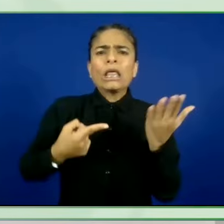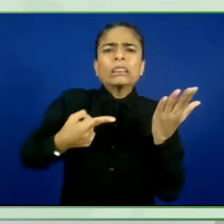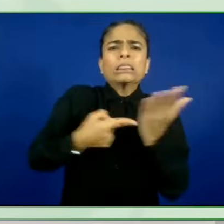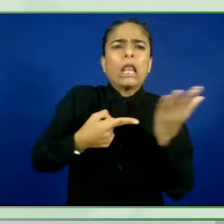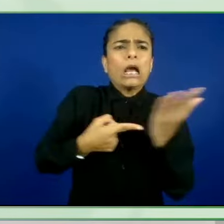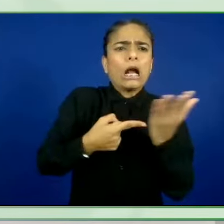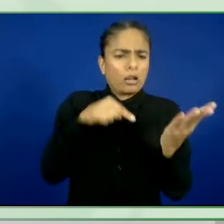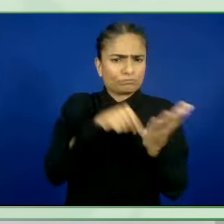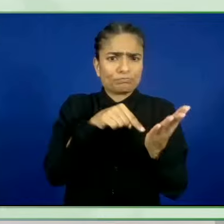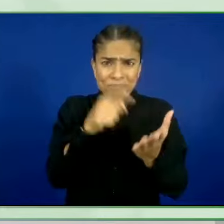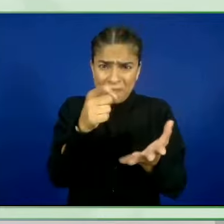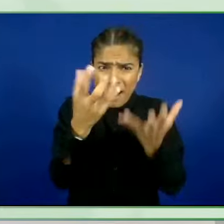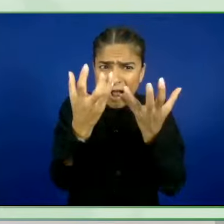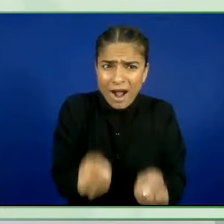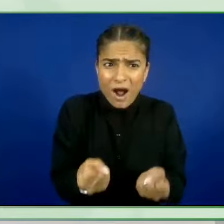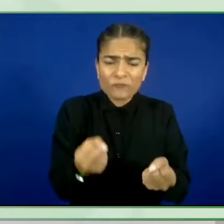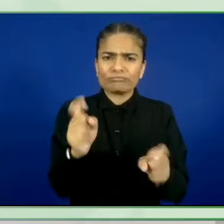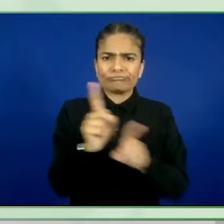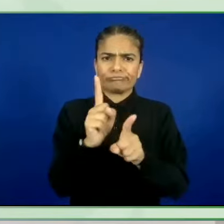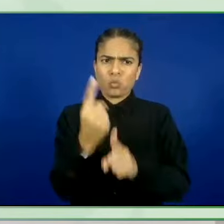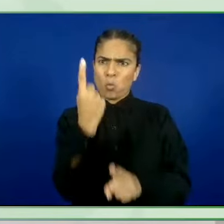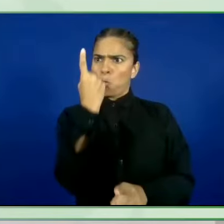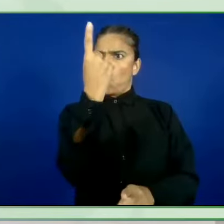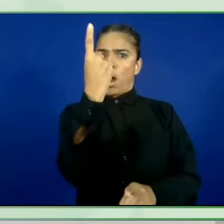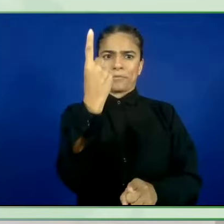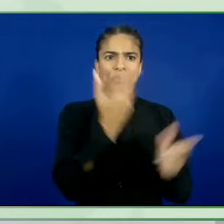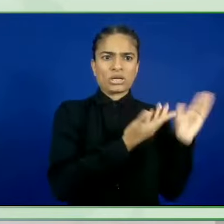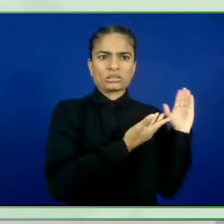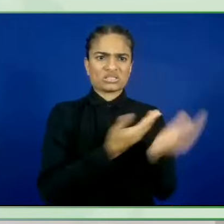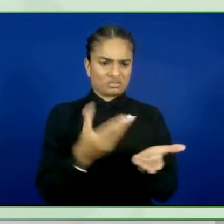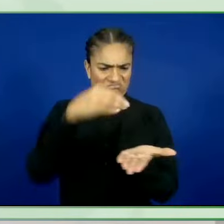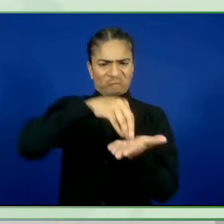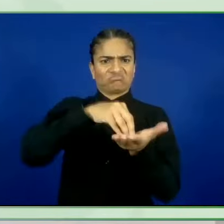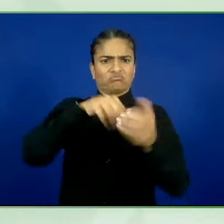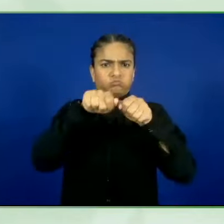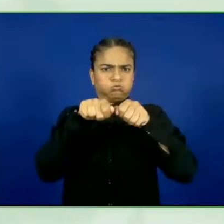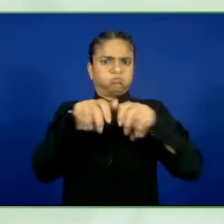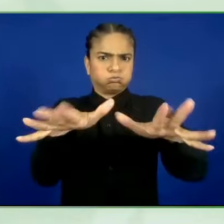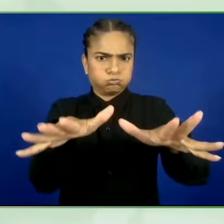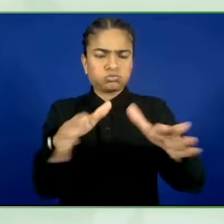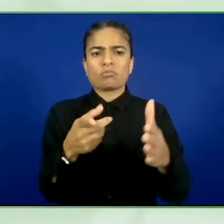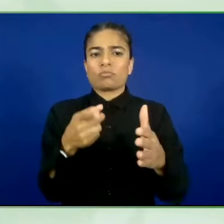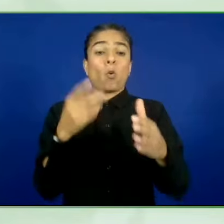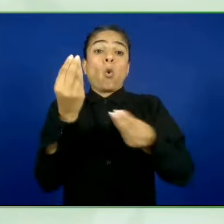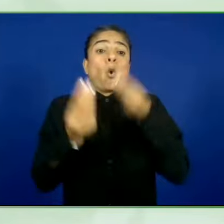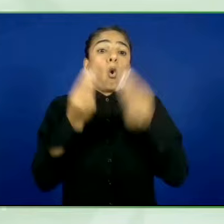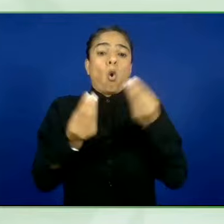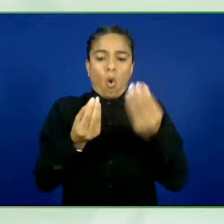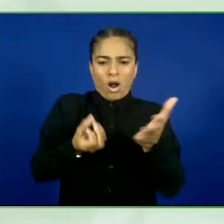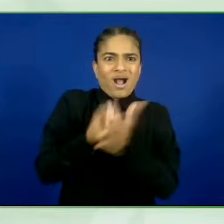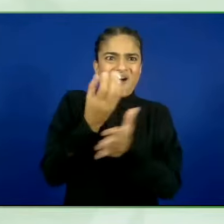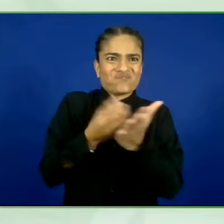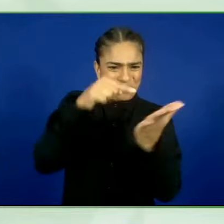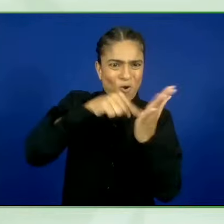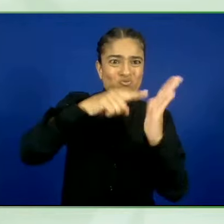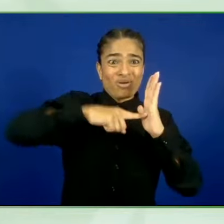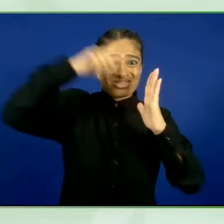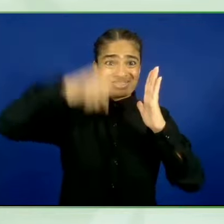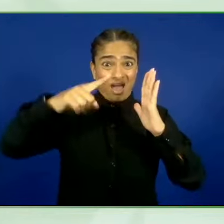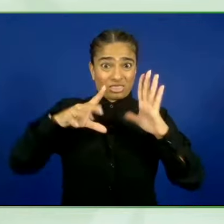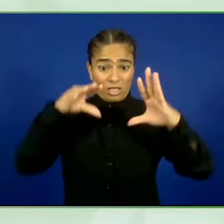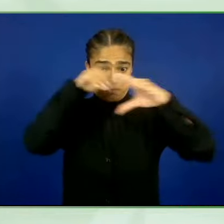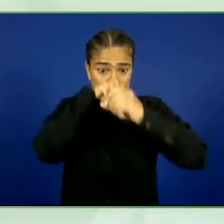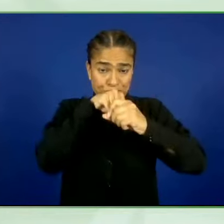the data is kept, or are the data kept locally? Okay, yes, we have a single server where we're keeping all the